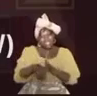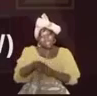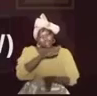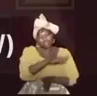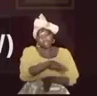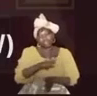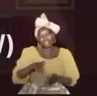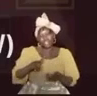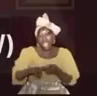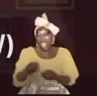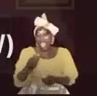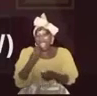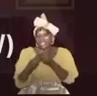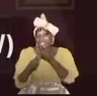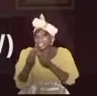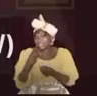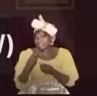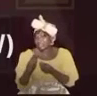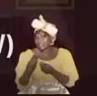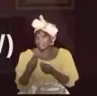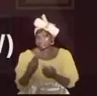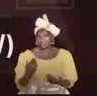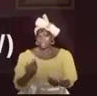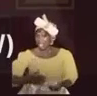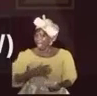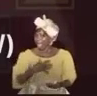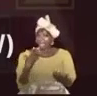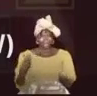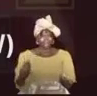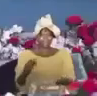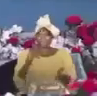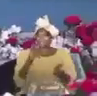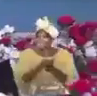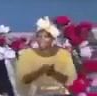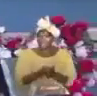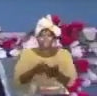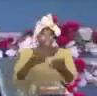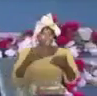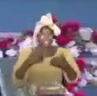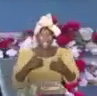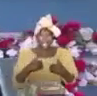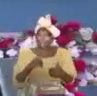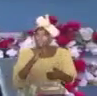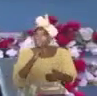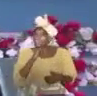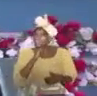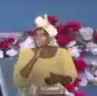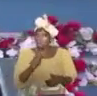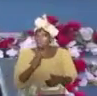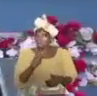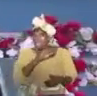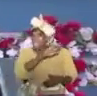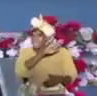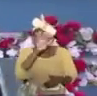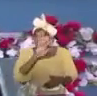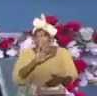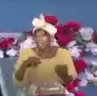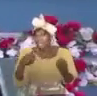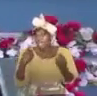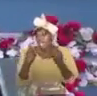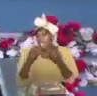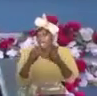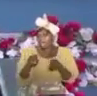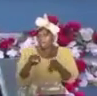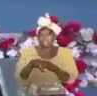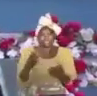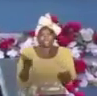Hallelujah. I'm not sure such a dimension of famine has happened in our world that I'm aware of. That a mother would look at the